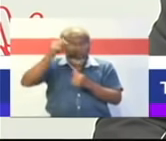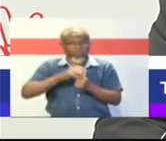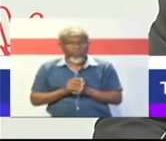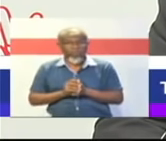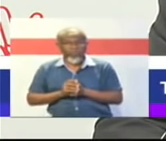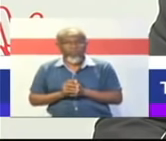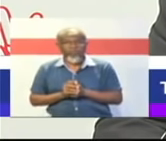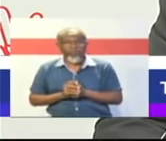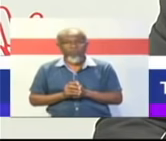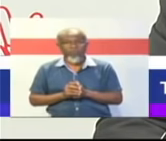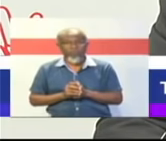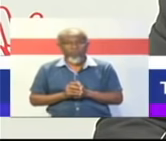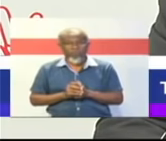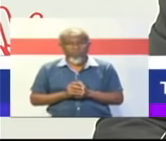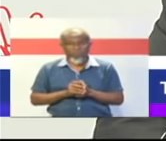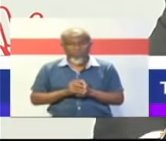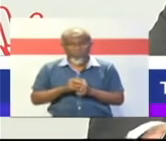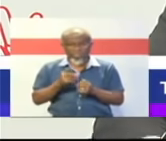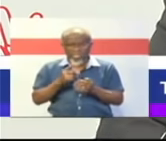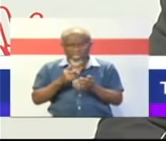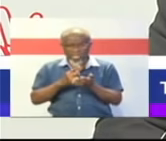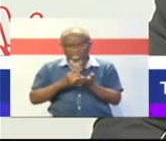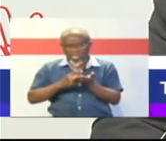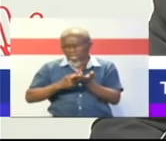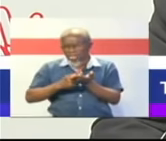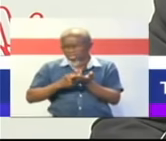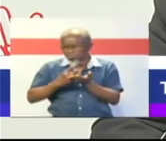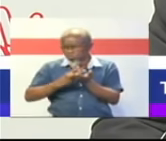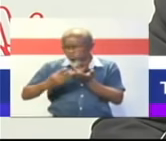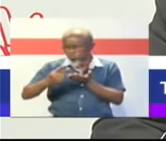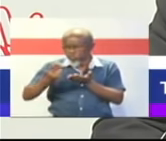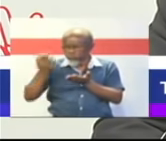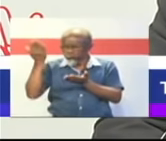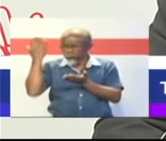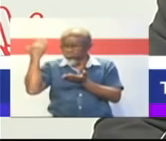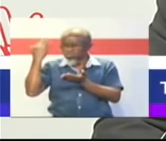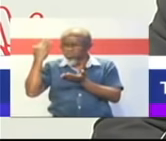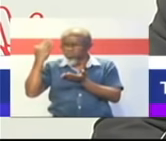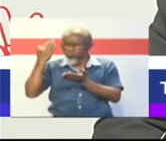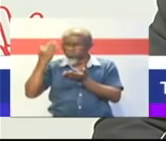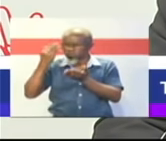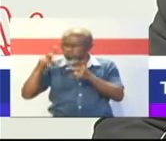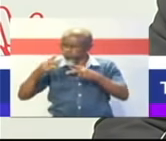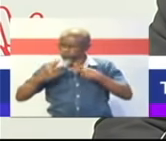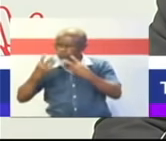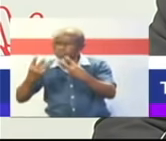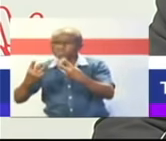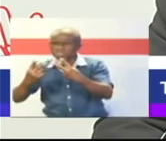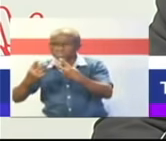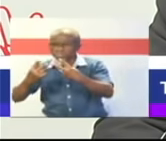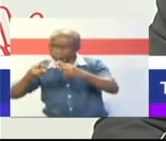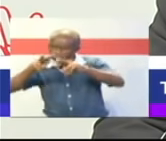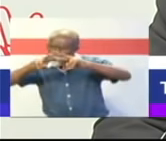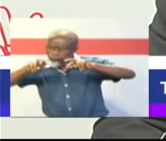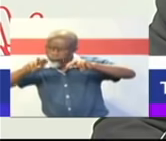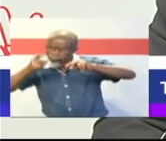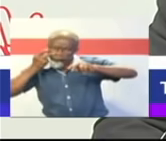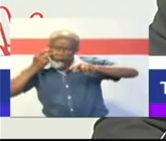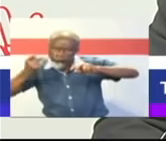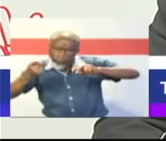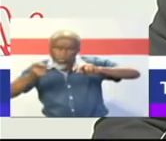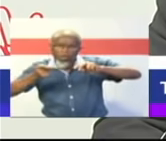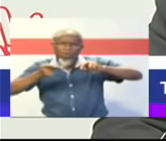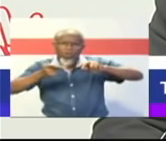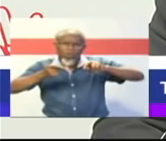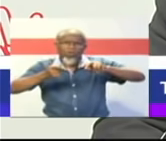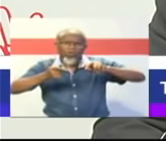we even up to a couple of weeks ago, we would have had a site visit where an anesthesiologist together with a microbiologist, a